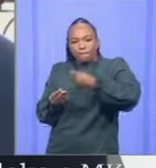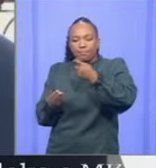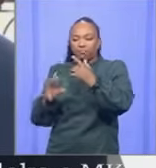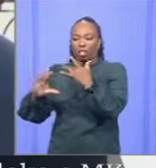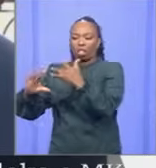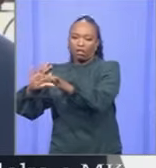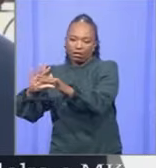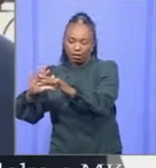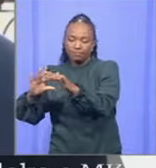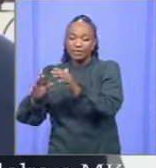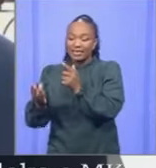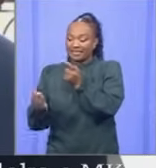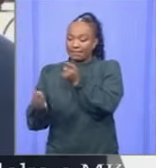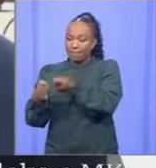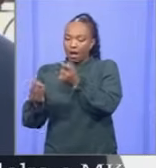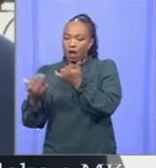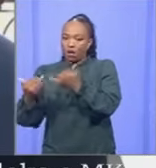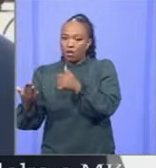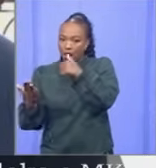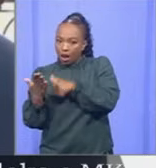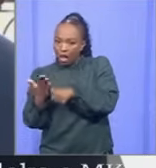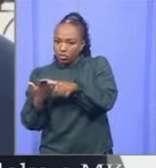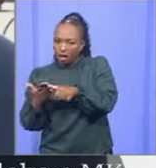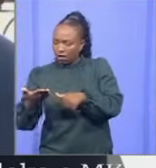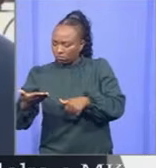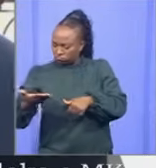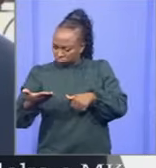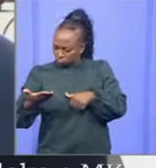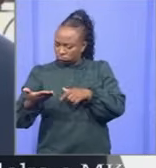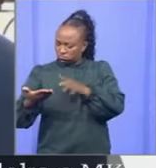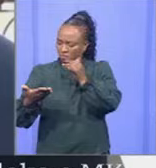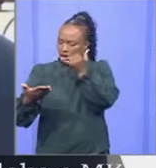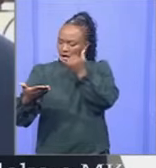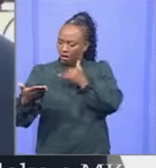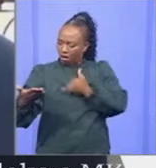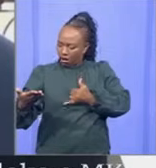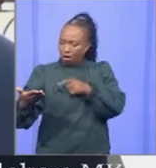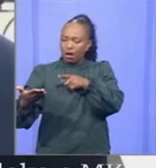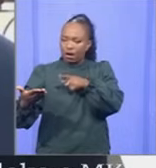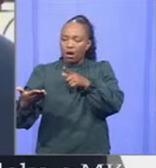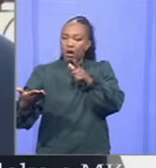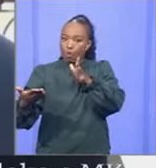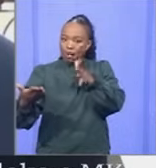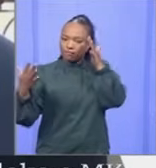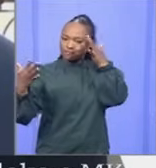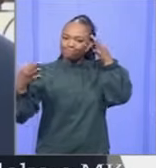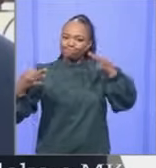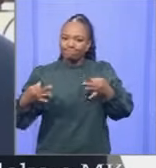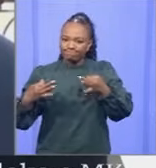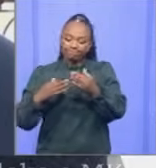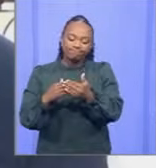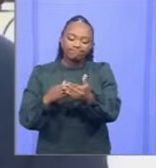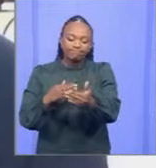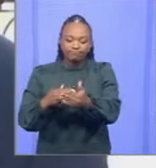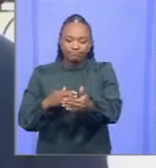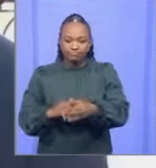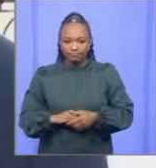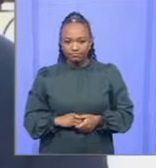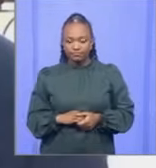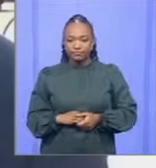Speaker is currently considering these correspondences and she will make a decision in due course.